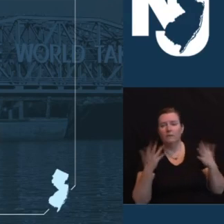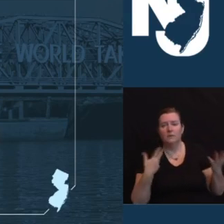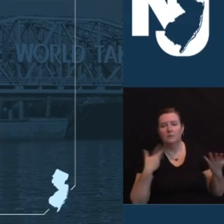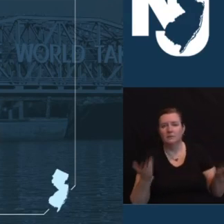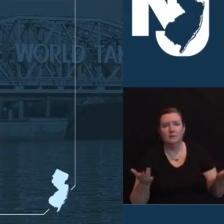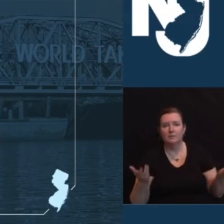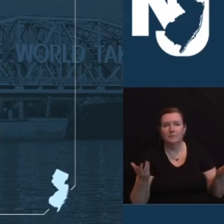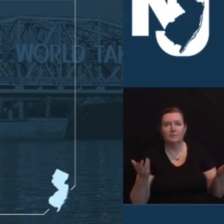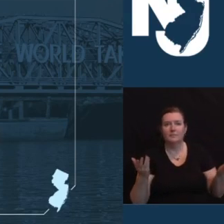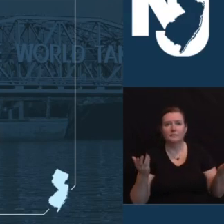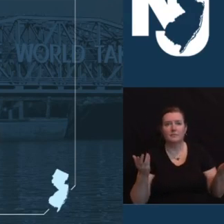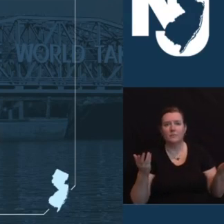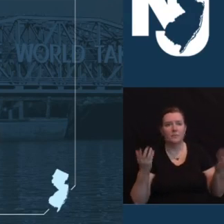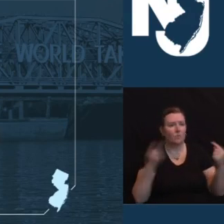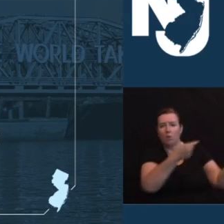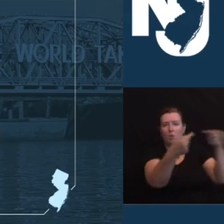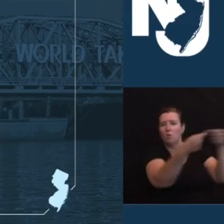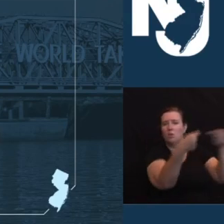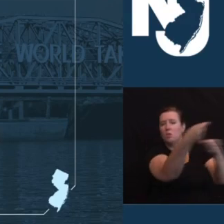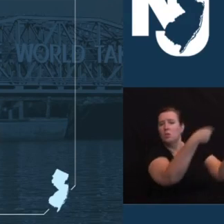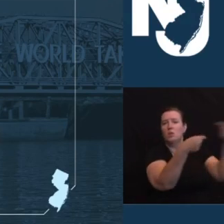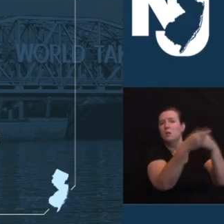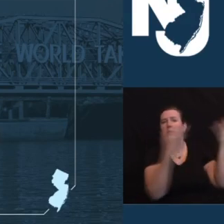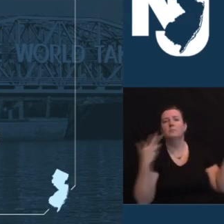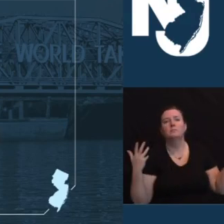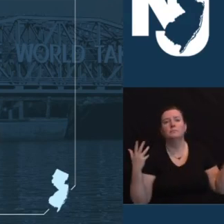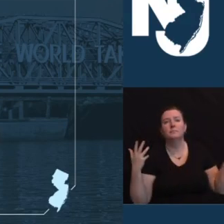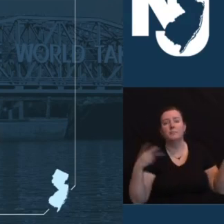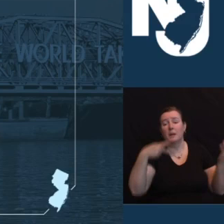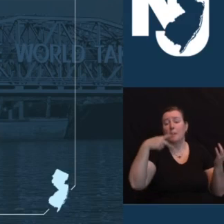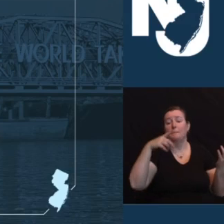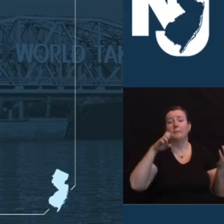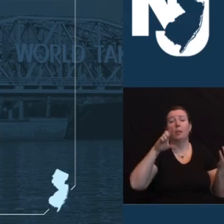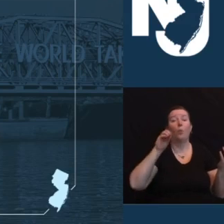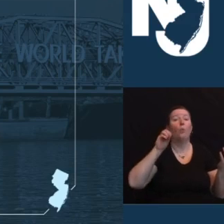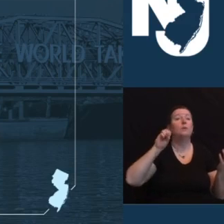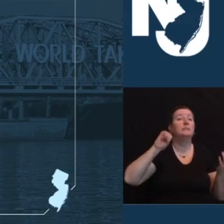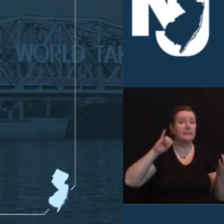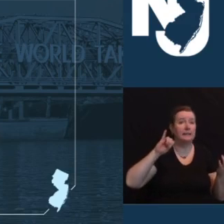in agreement, but Speaker Pelosi and Secretary Mnuchin, and I've spoken with her, and